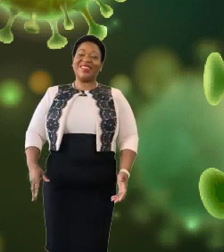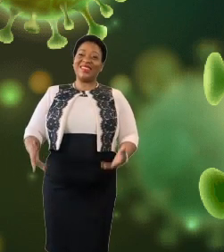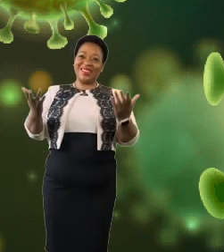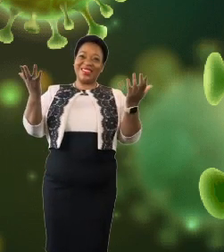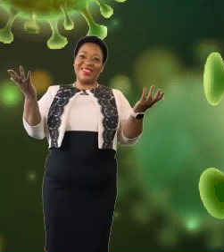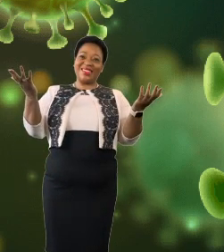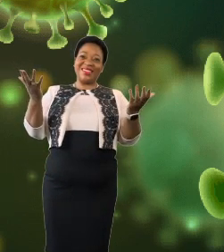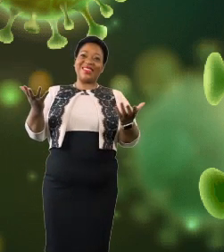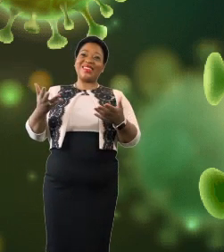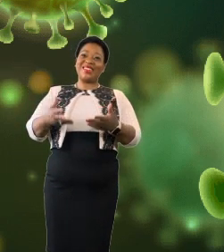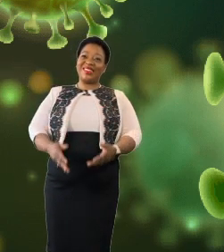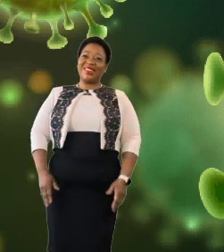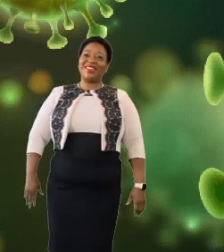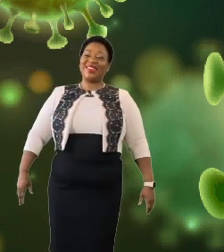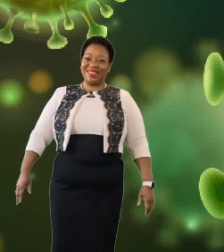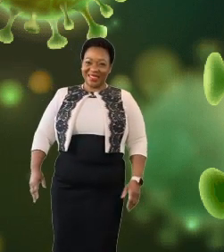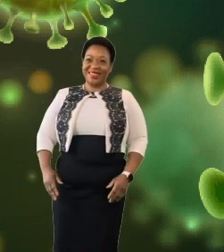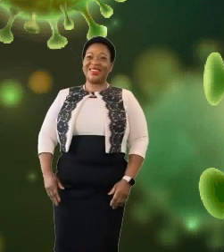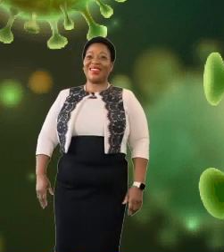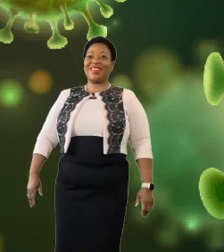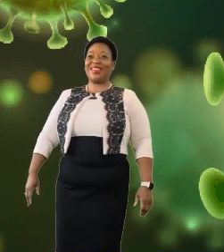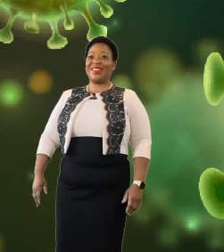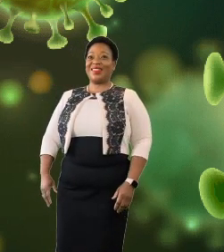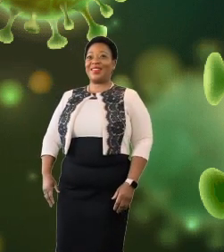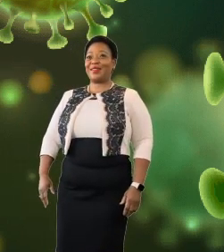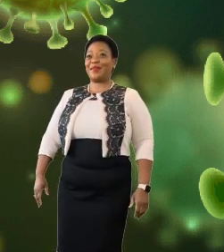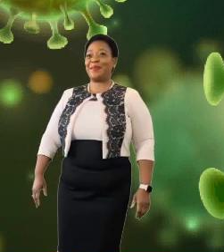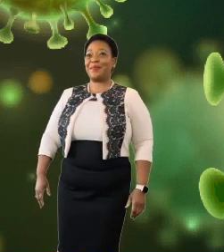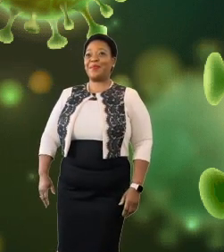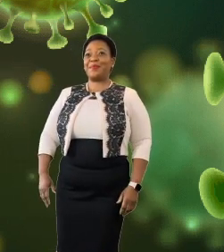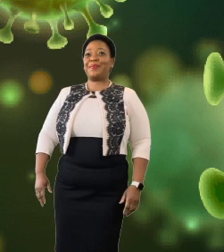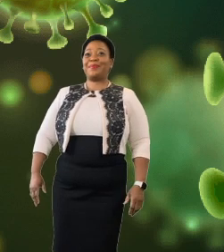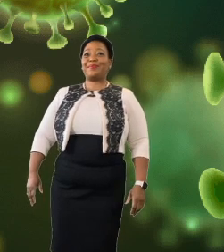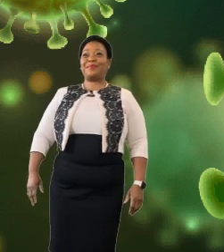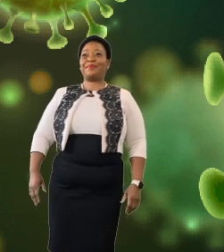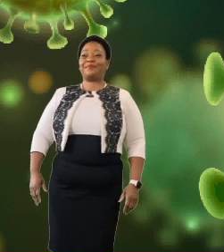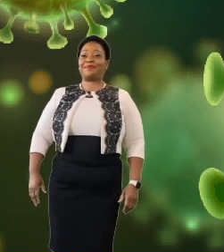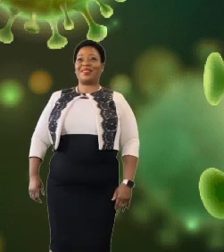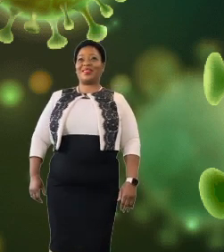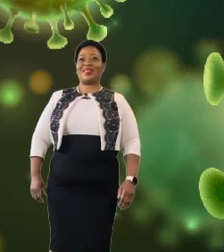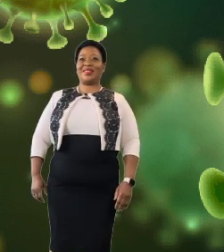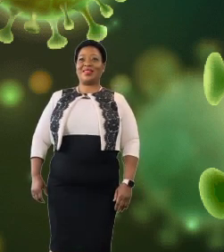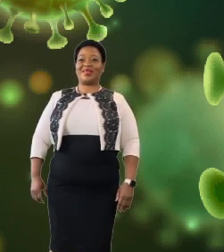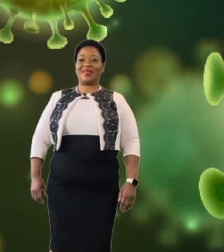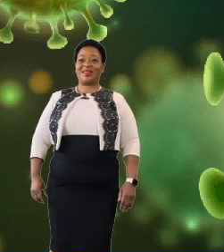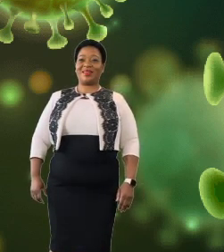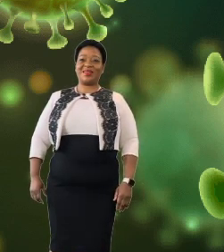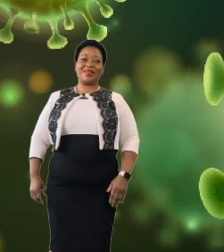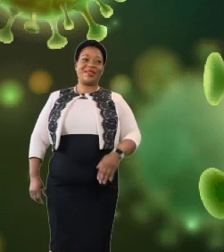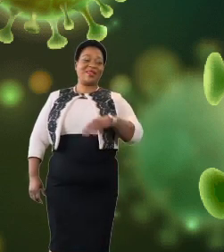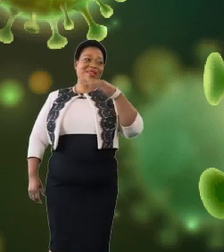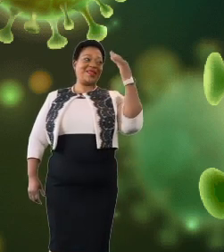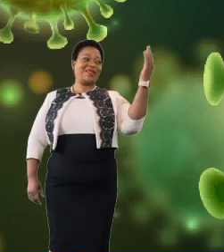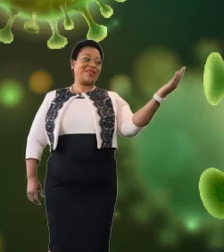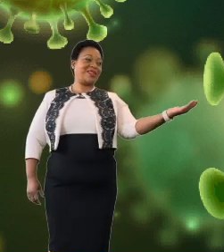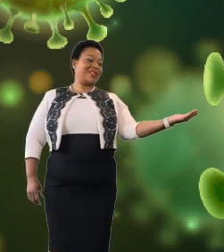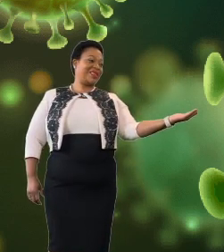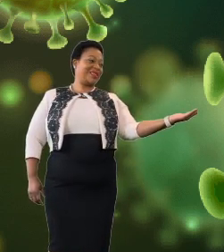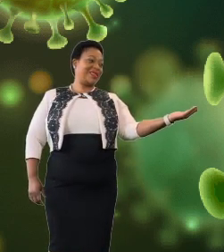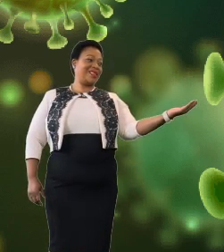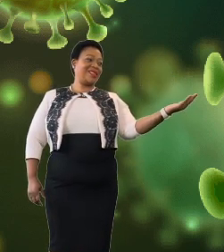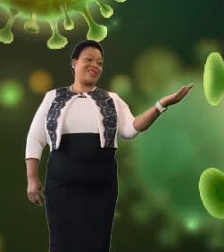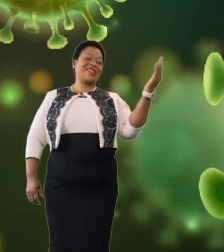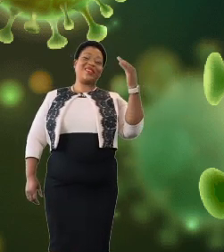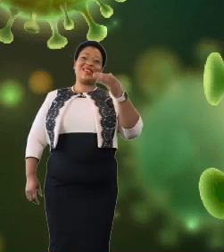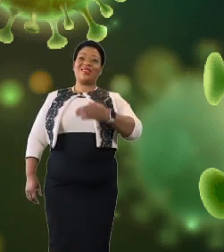is that we're going to have to attend to number one, I believe some of the supply chain management policies and procedures which we're having a problem with at the moment,